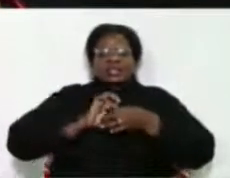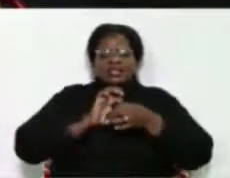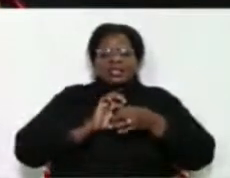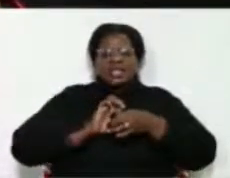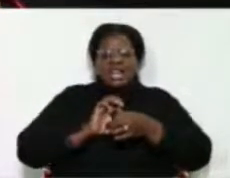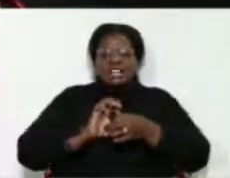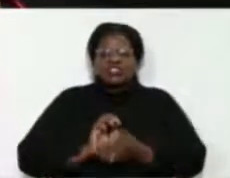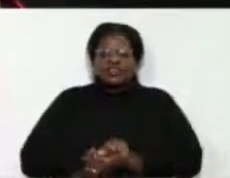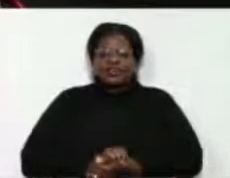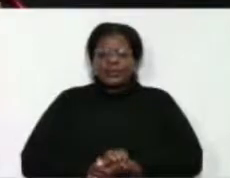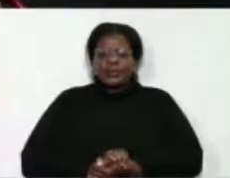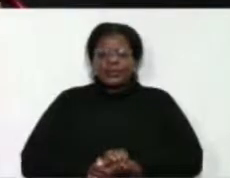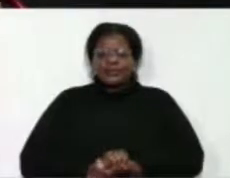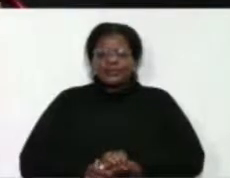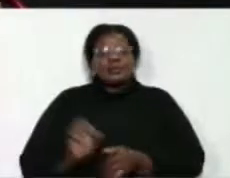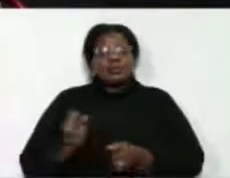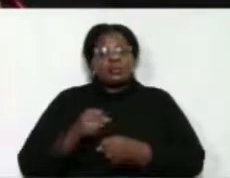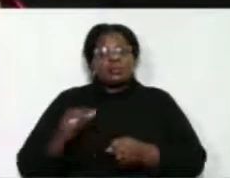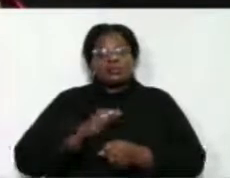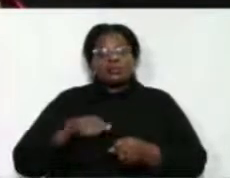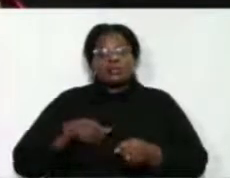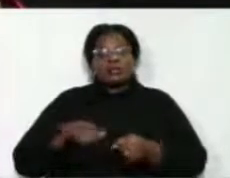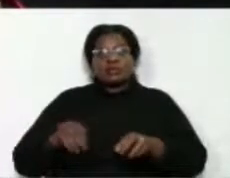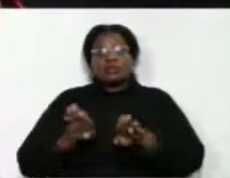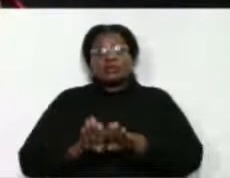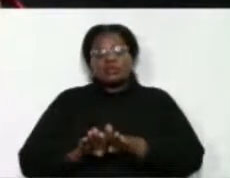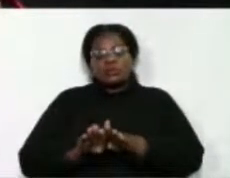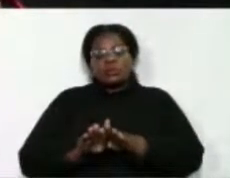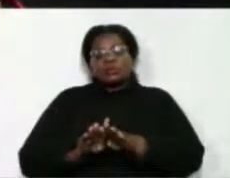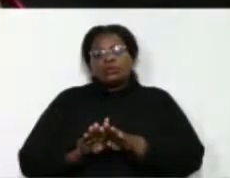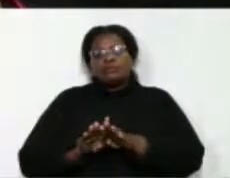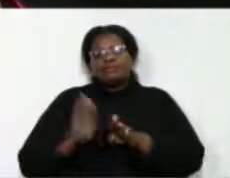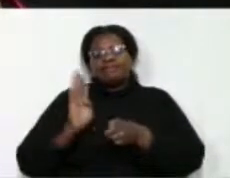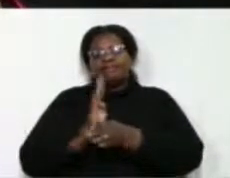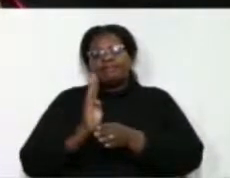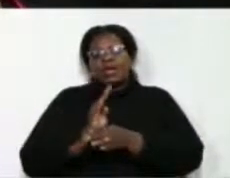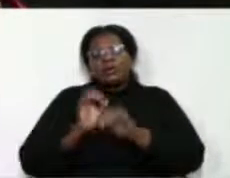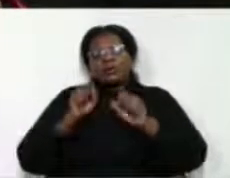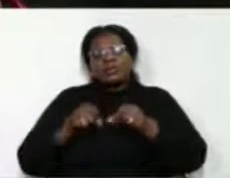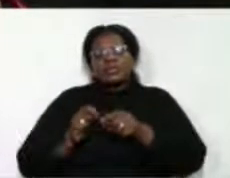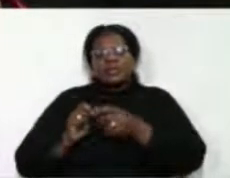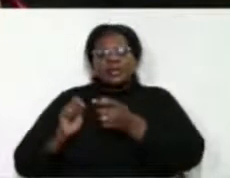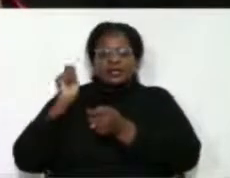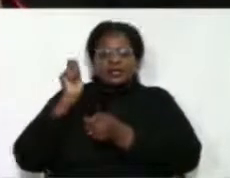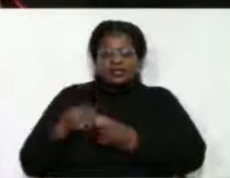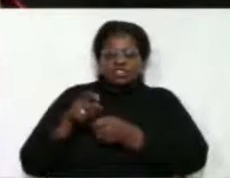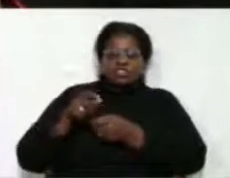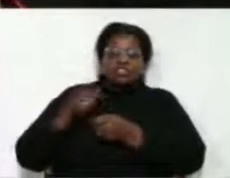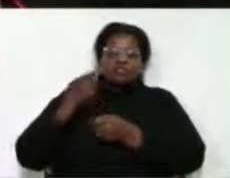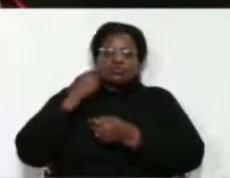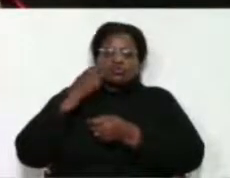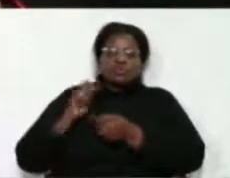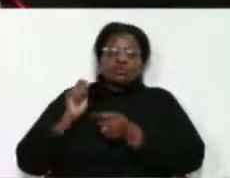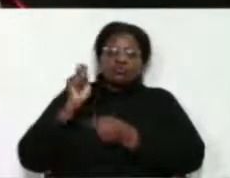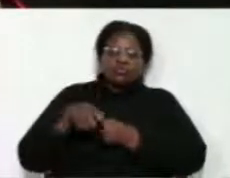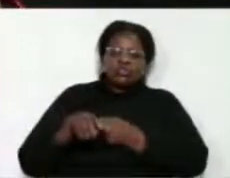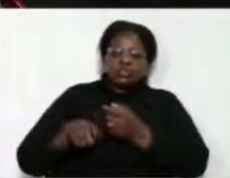like we're going into business together, but let's go on a hike. Let's do Fish River Canyon or something and see if we both come out alive at the other